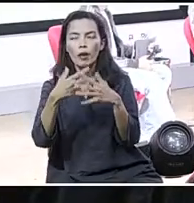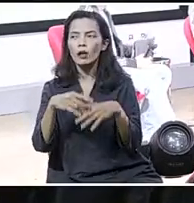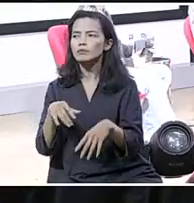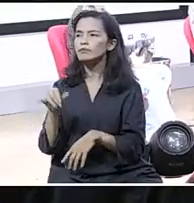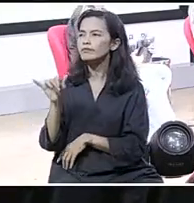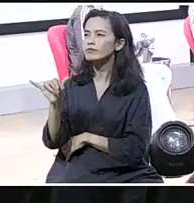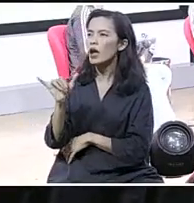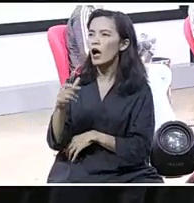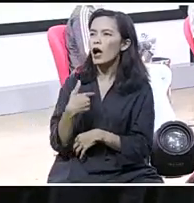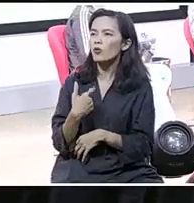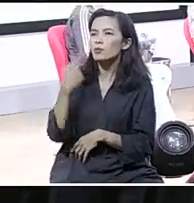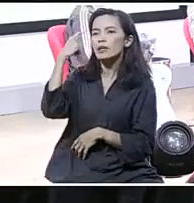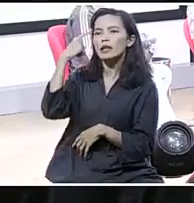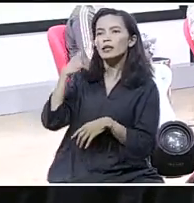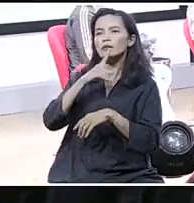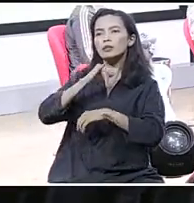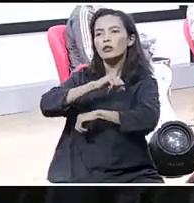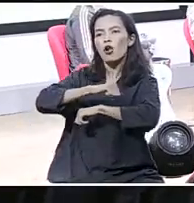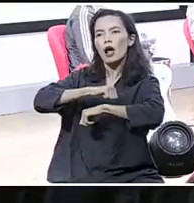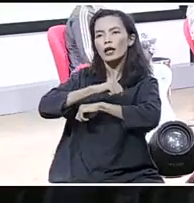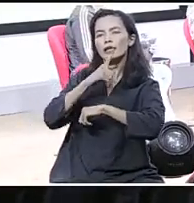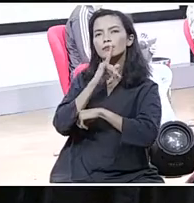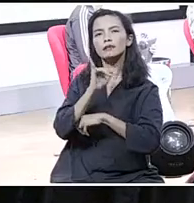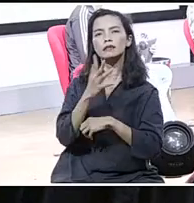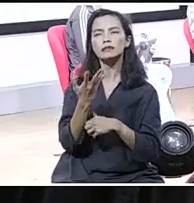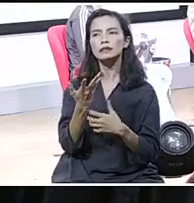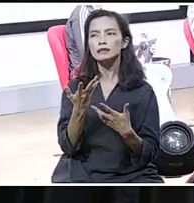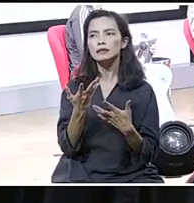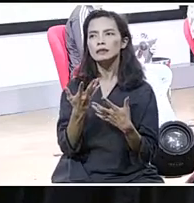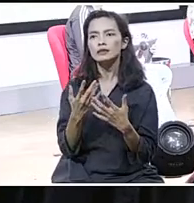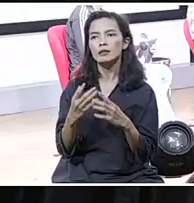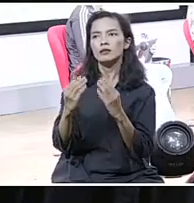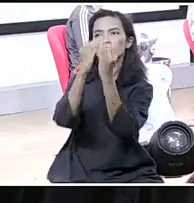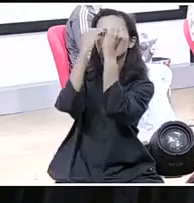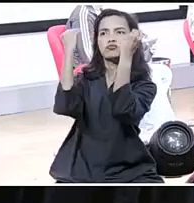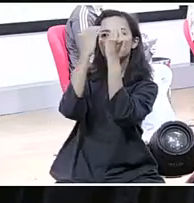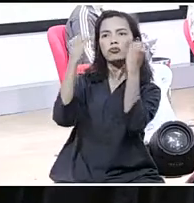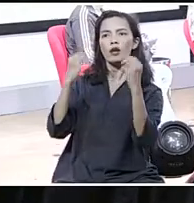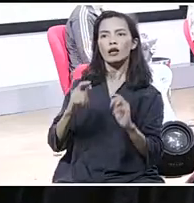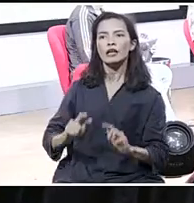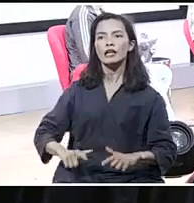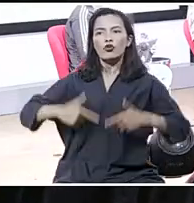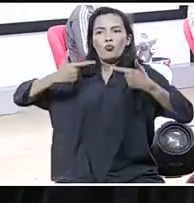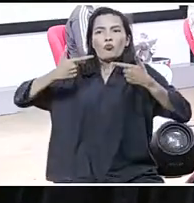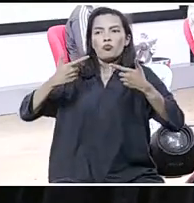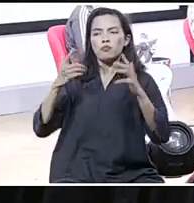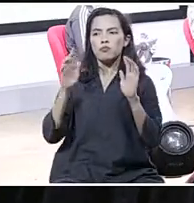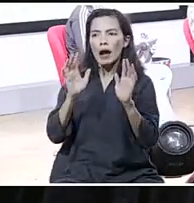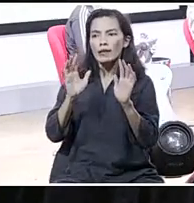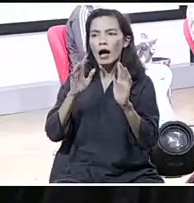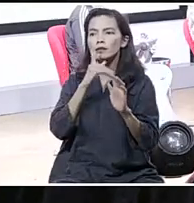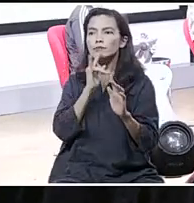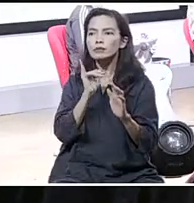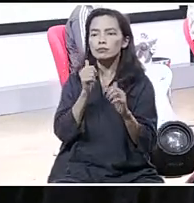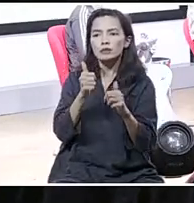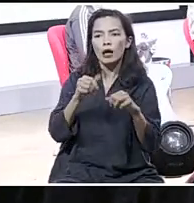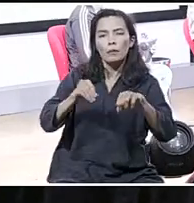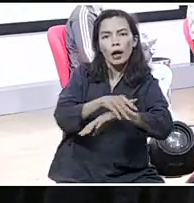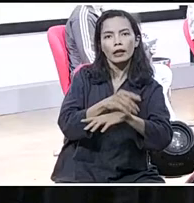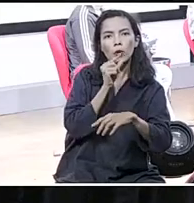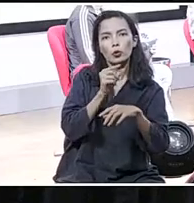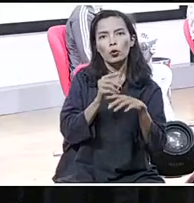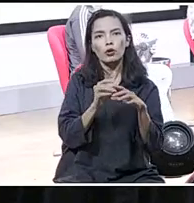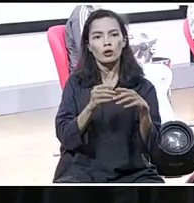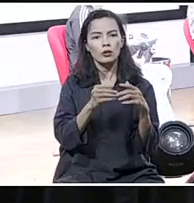like sports is a microcosm of life. It teaches you so many life lessons that you can apply to everything that you're going to